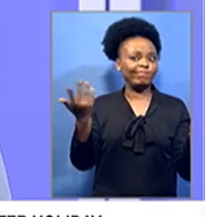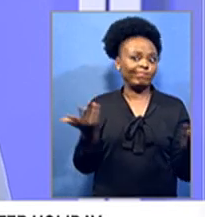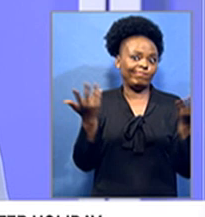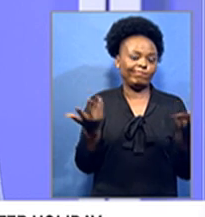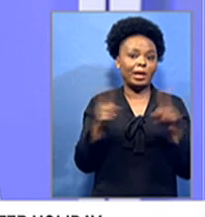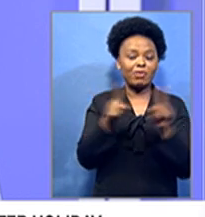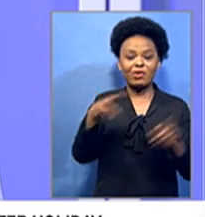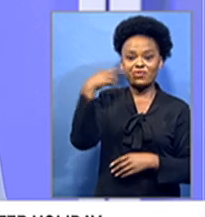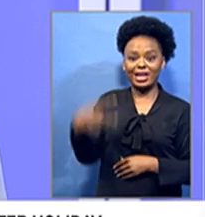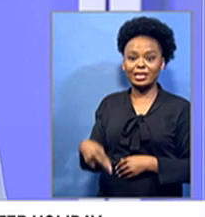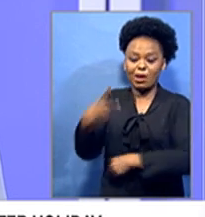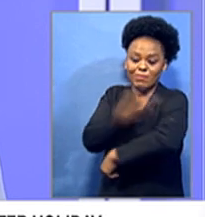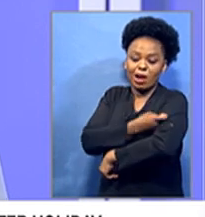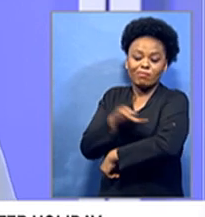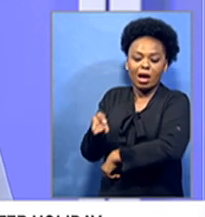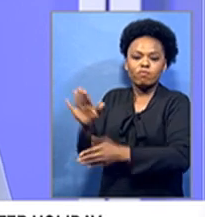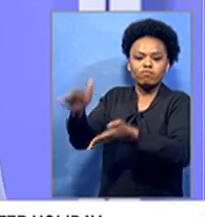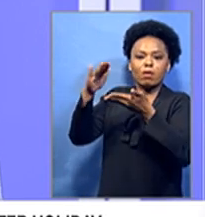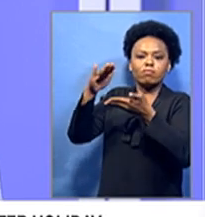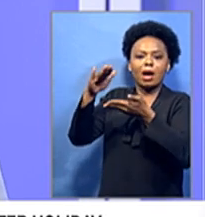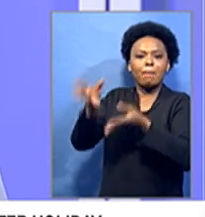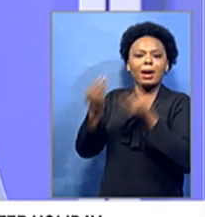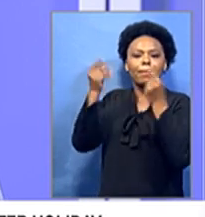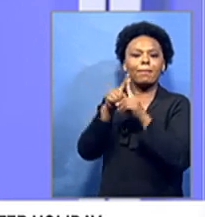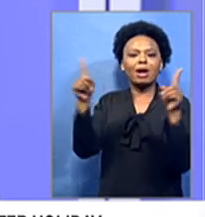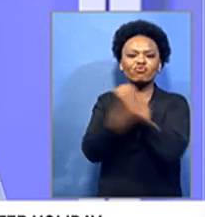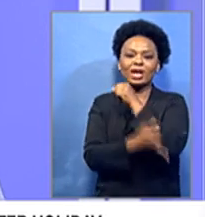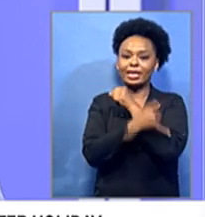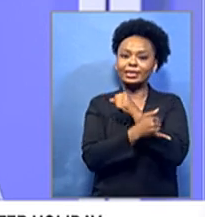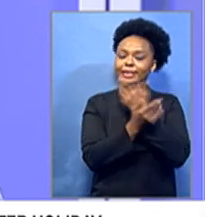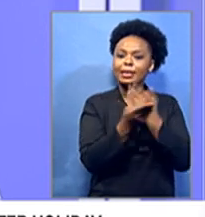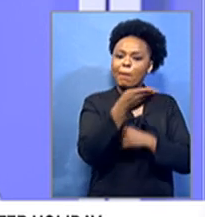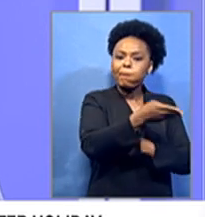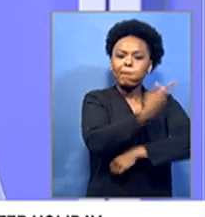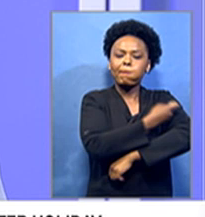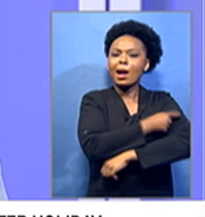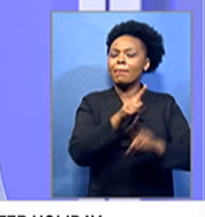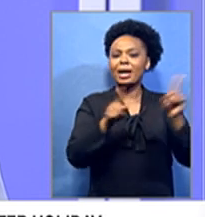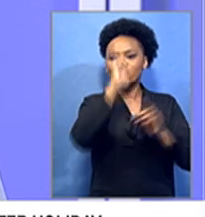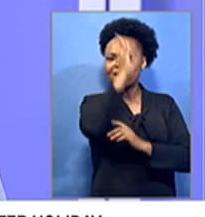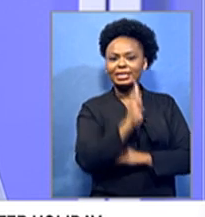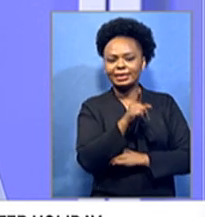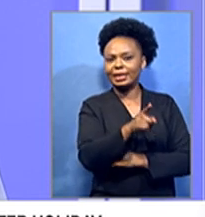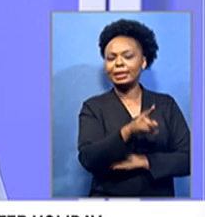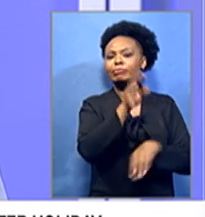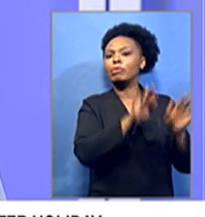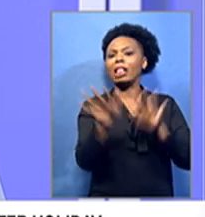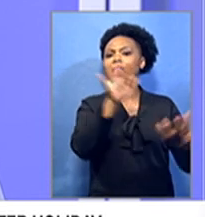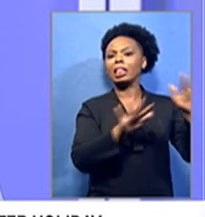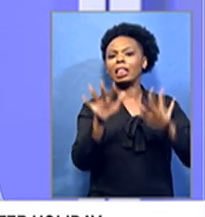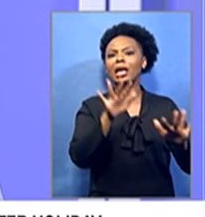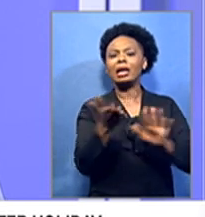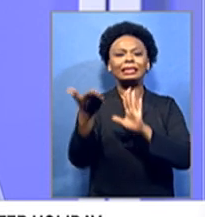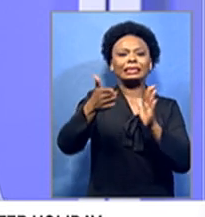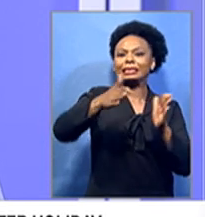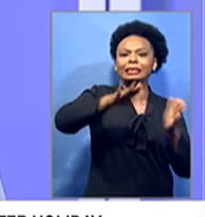vaccination rollout, we're seeing countries still buckling. Brazil, burying people at night. Their death toll is reaching proportions